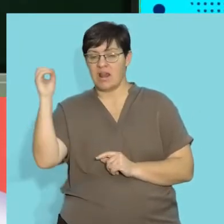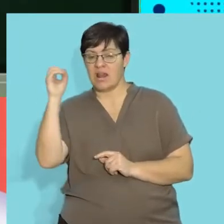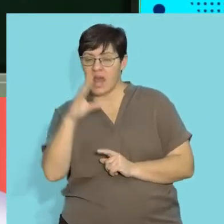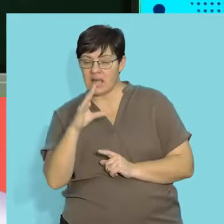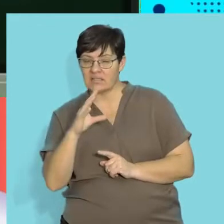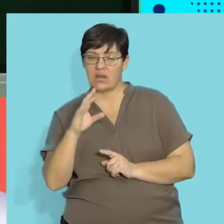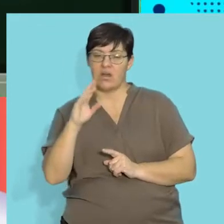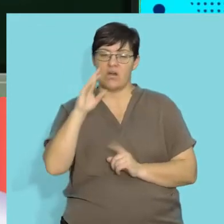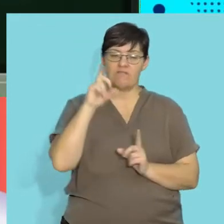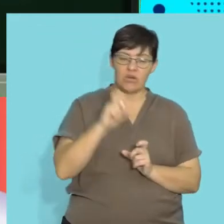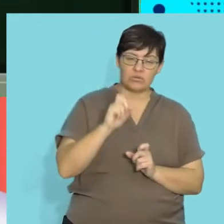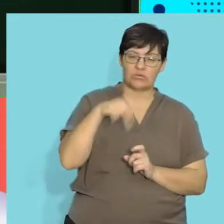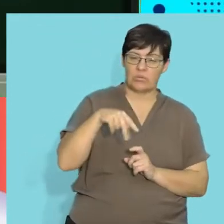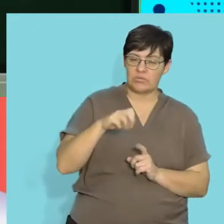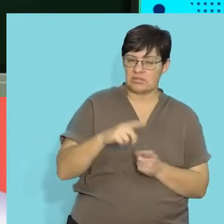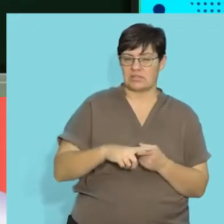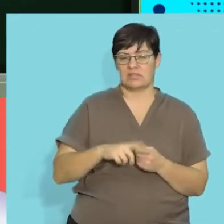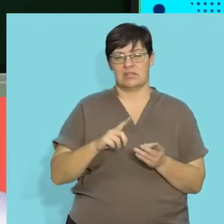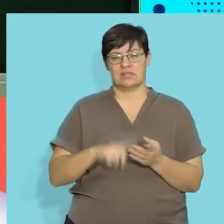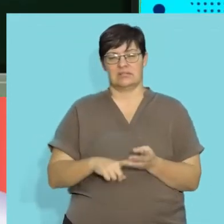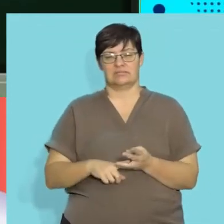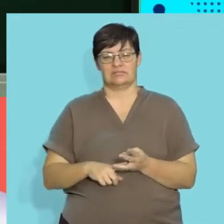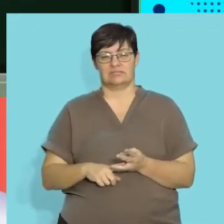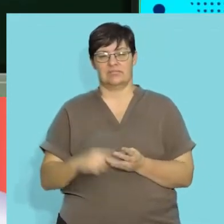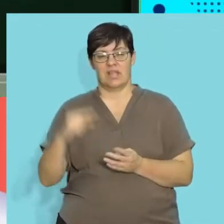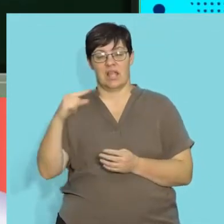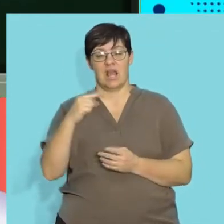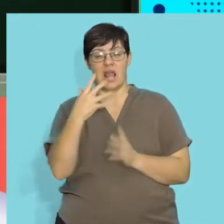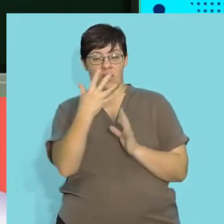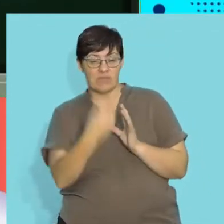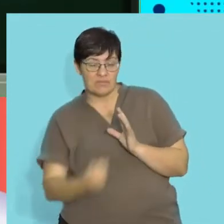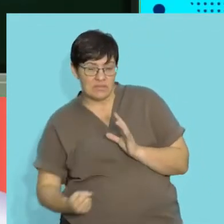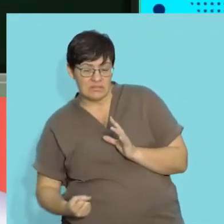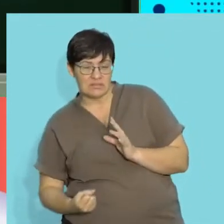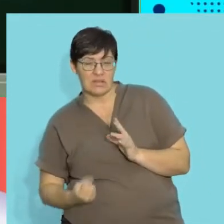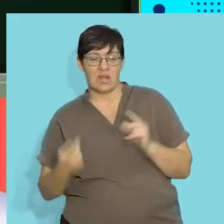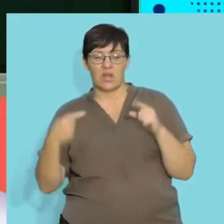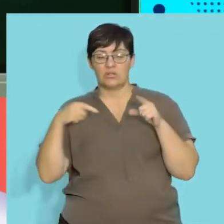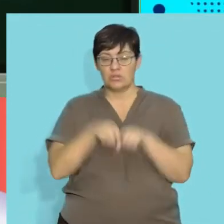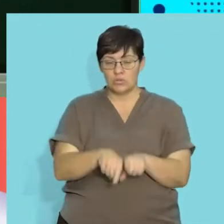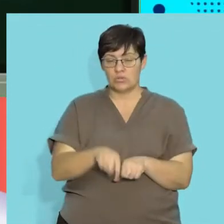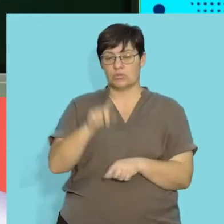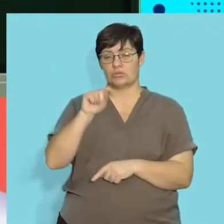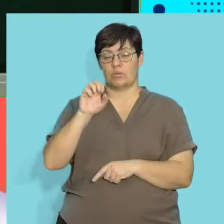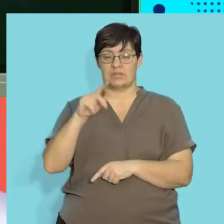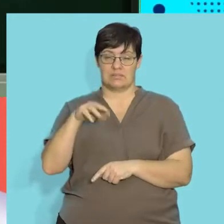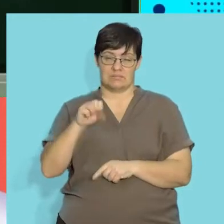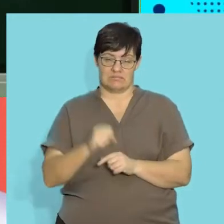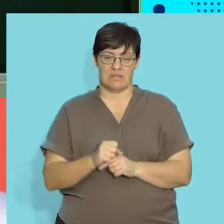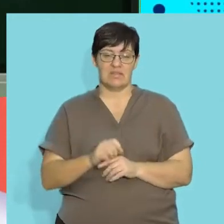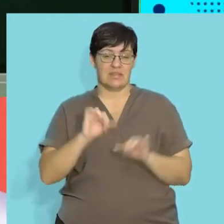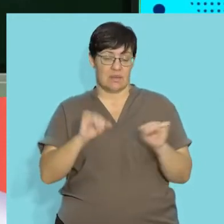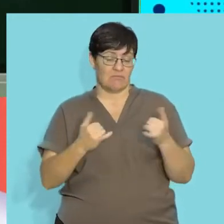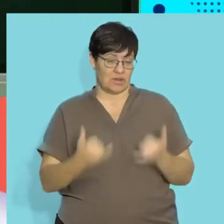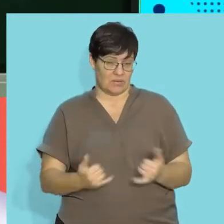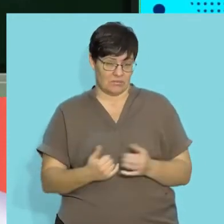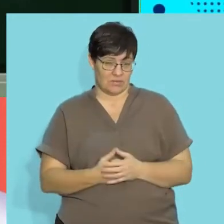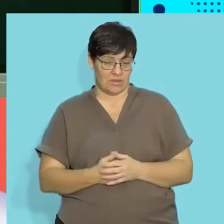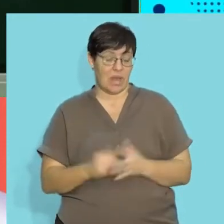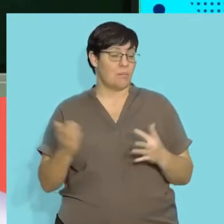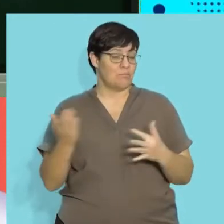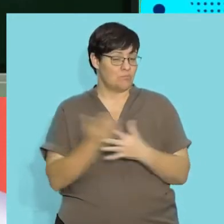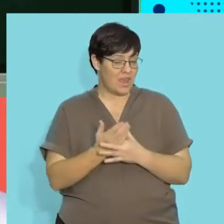of light, phototropism. We've looked at the effect of gravity, geotropism, and that's a wrap for this